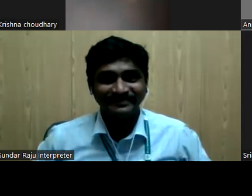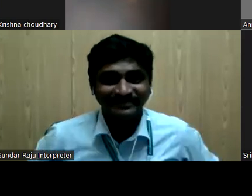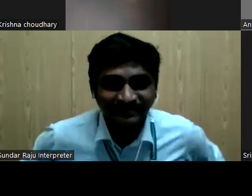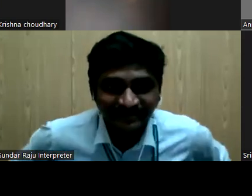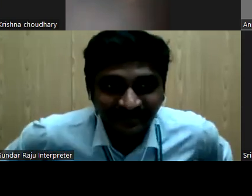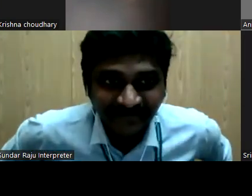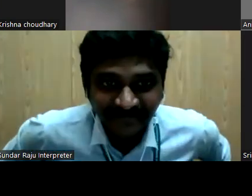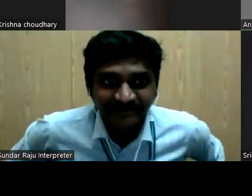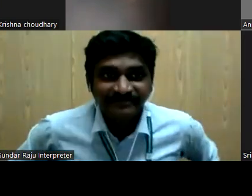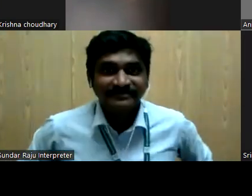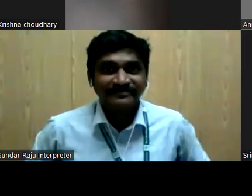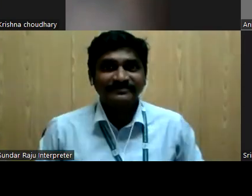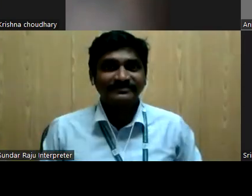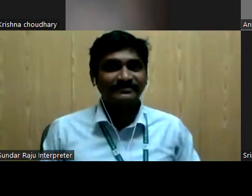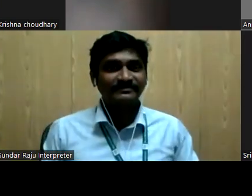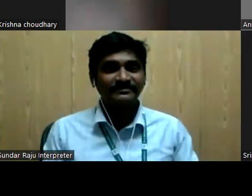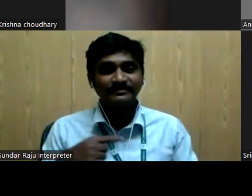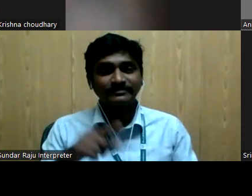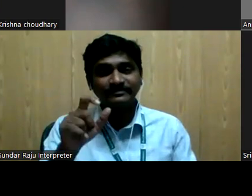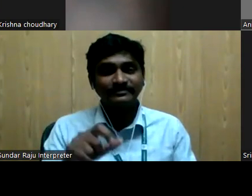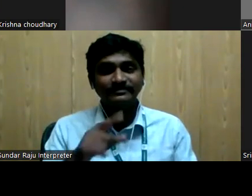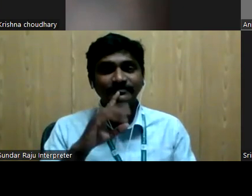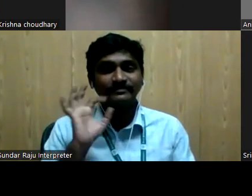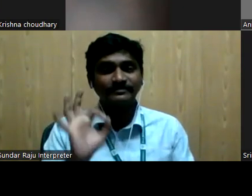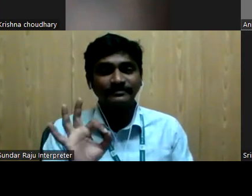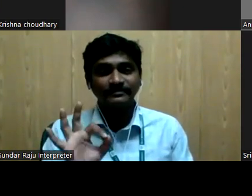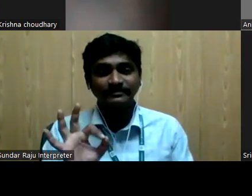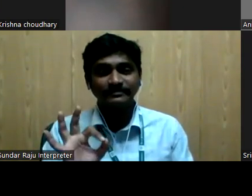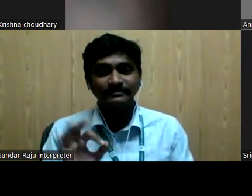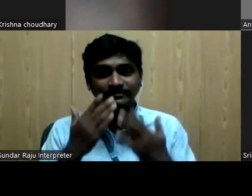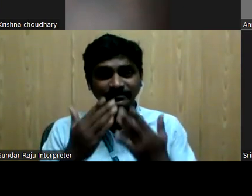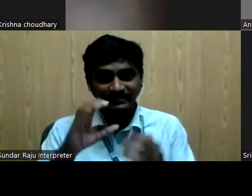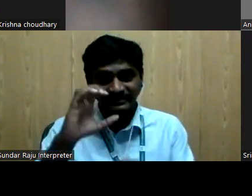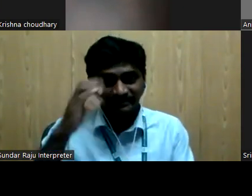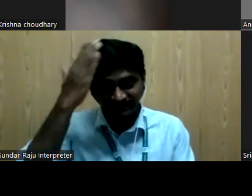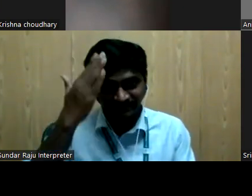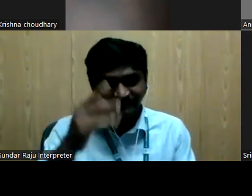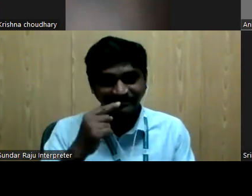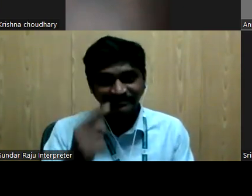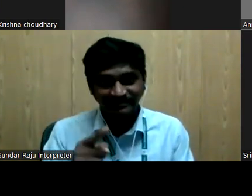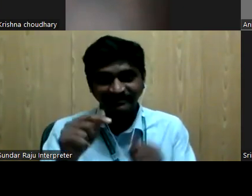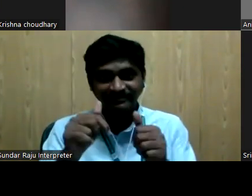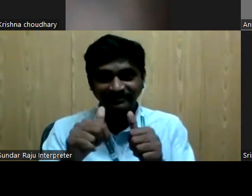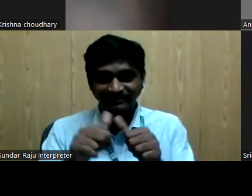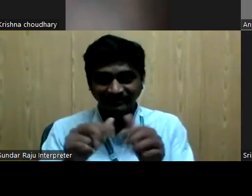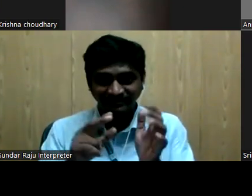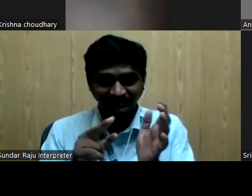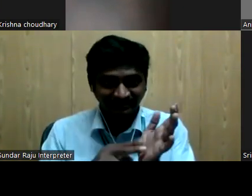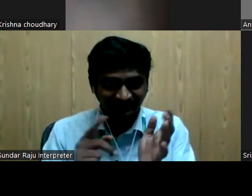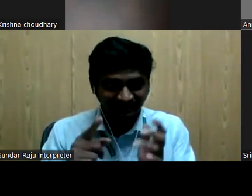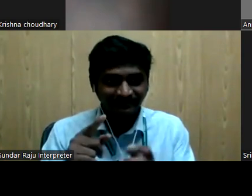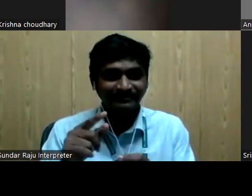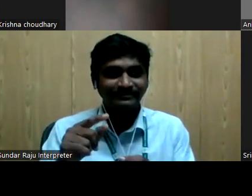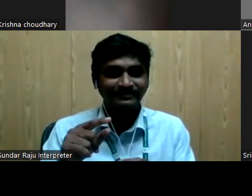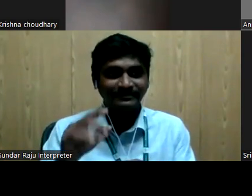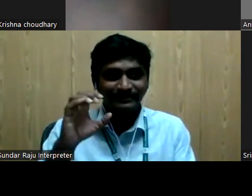Thank you so much. Before the MCs take over, I personally must thank each one of you, Prachi, Anilji, Krishna, Madhusudhanji,